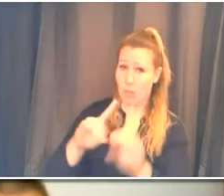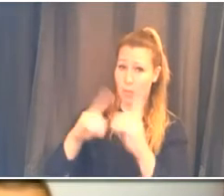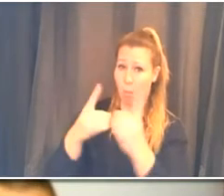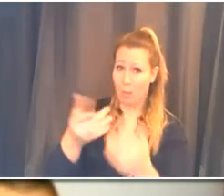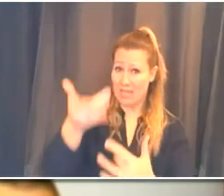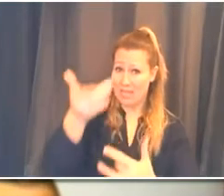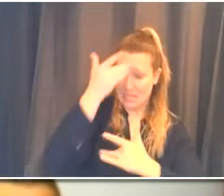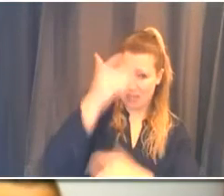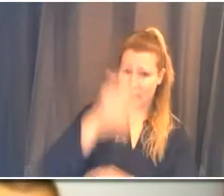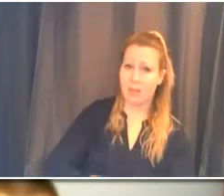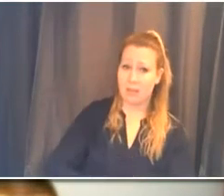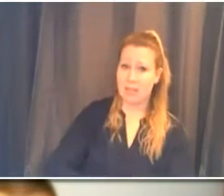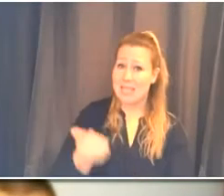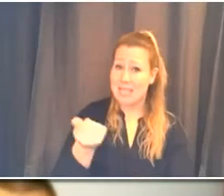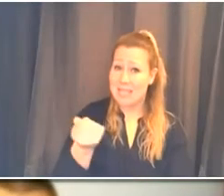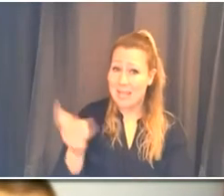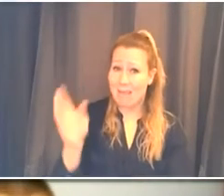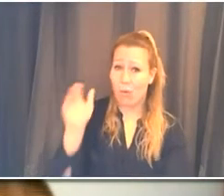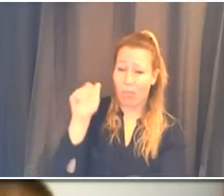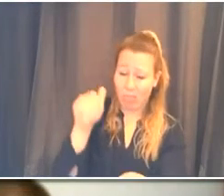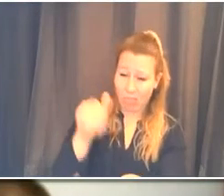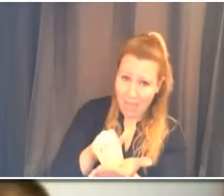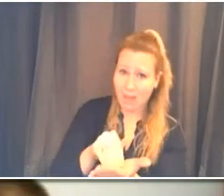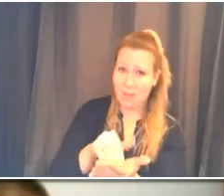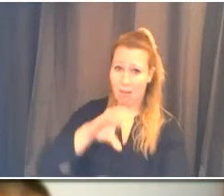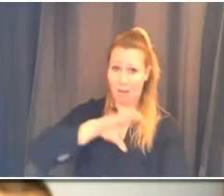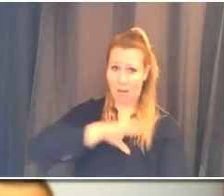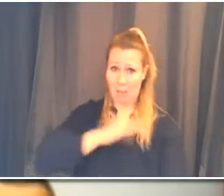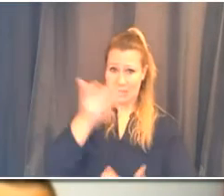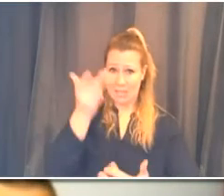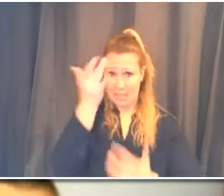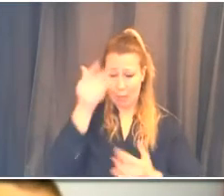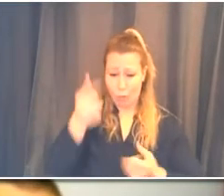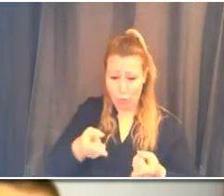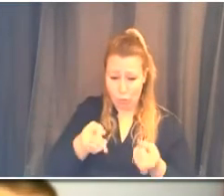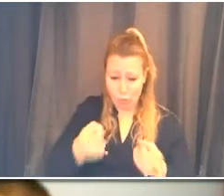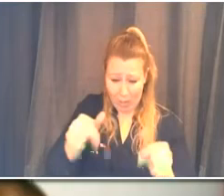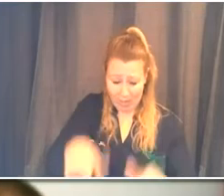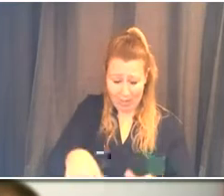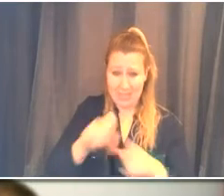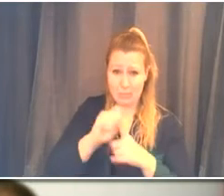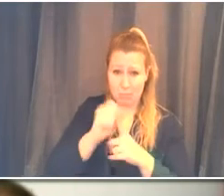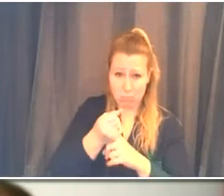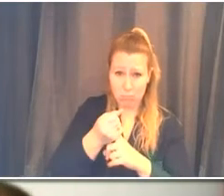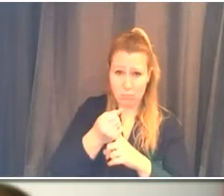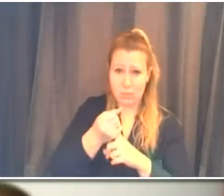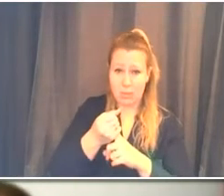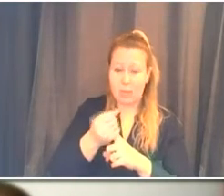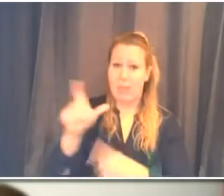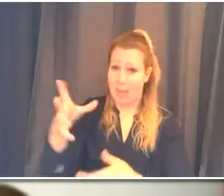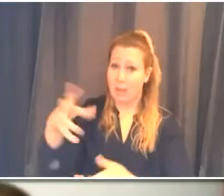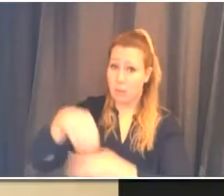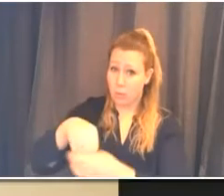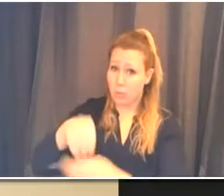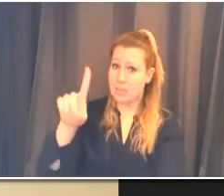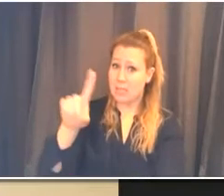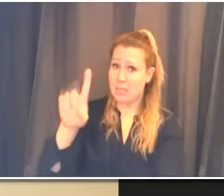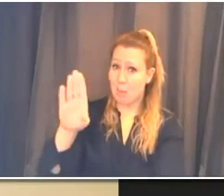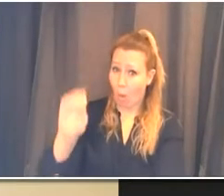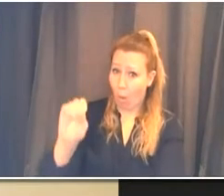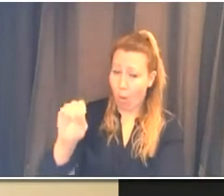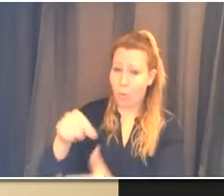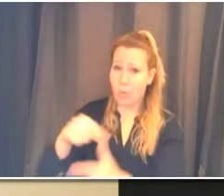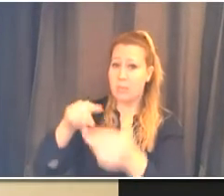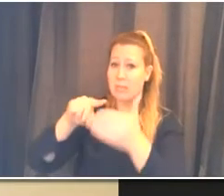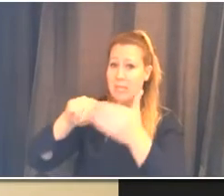job our officers were out there they were out there making arrests they were out there communicating with domestic violence victim how many arrests were